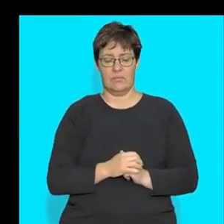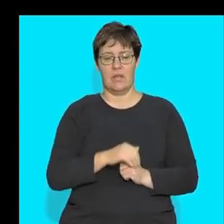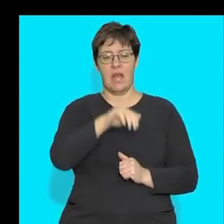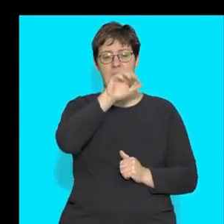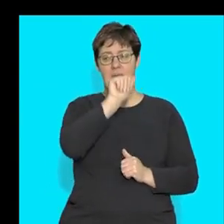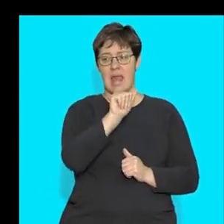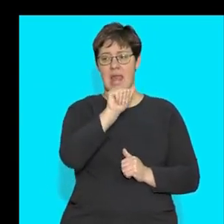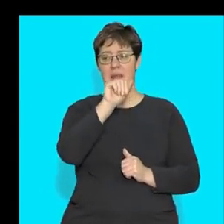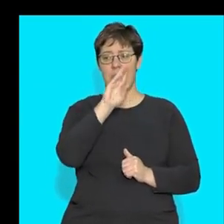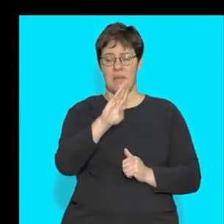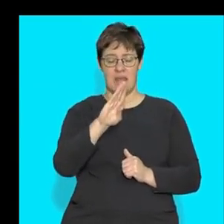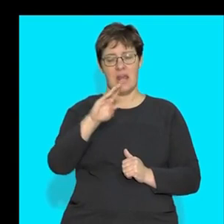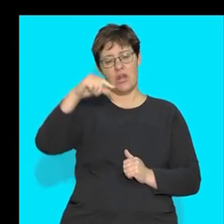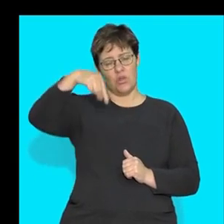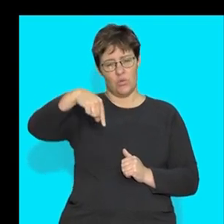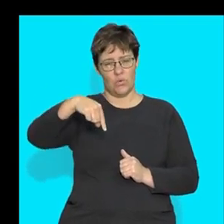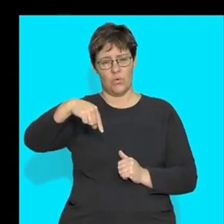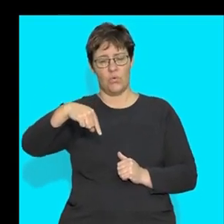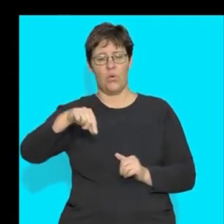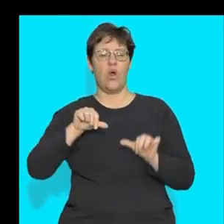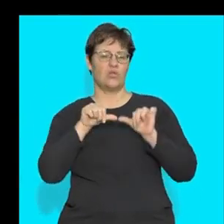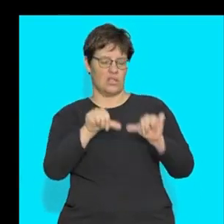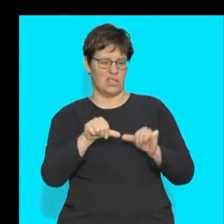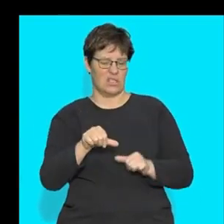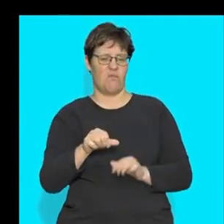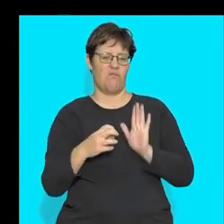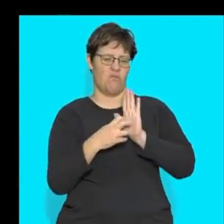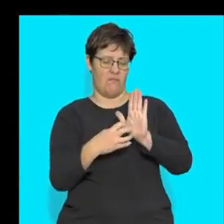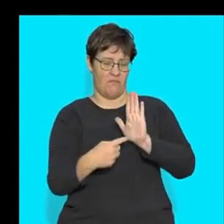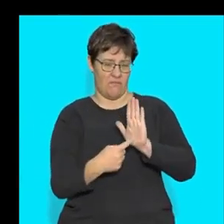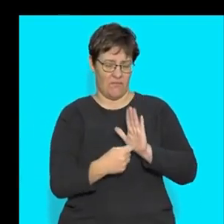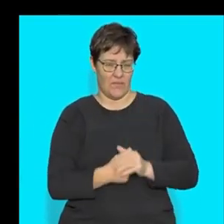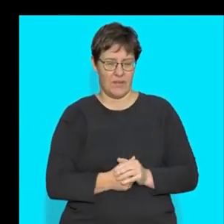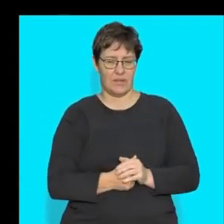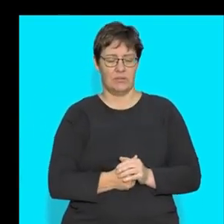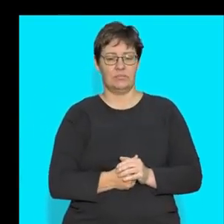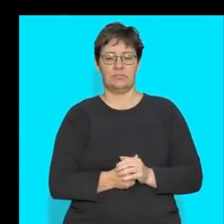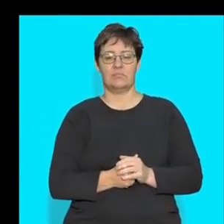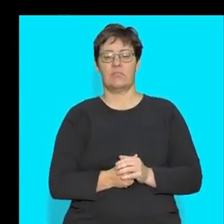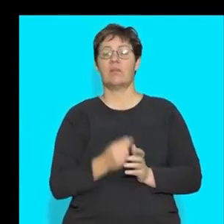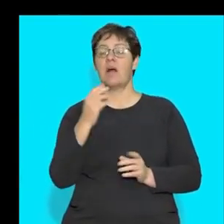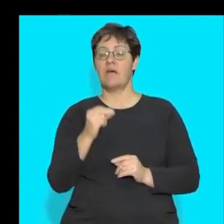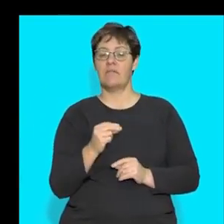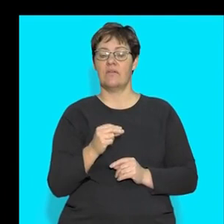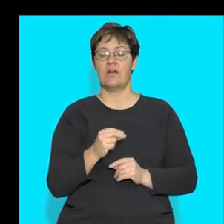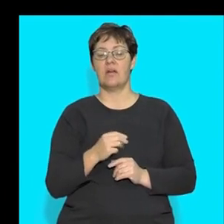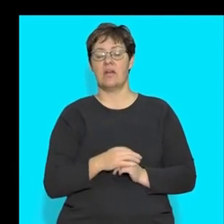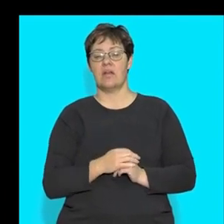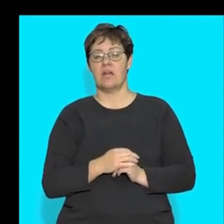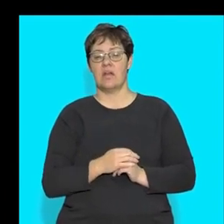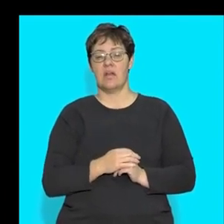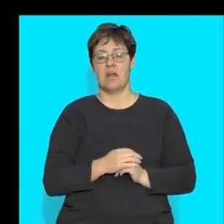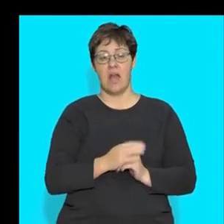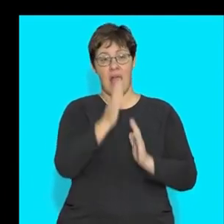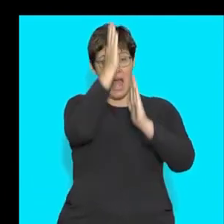the q are just constants of the graph. And then normally we know that this only has one asymptote, which